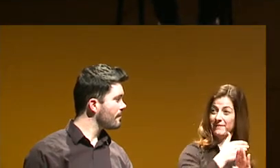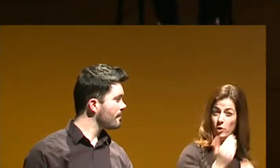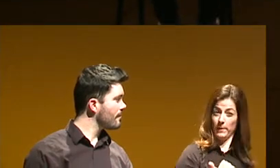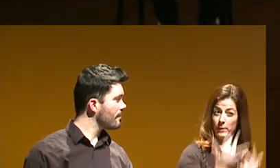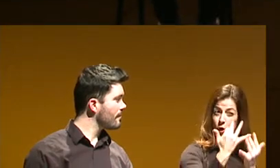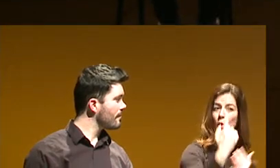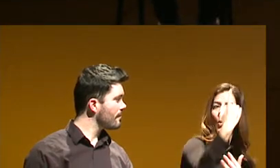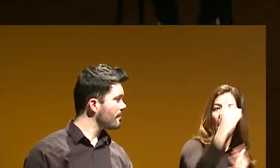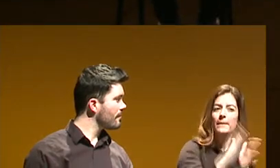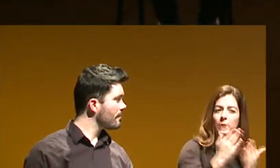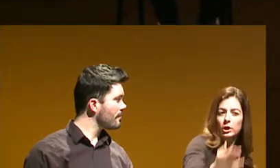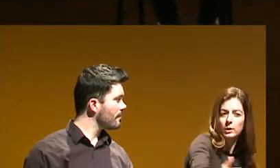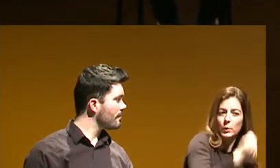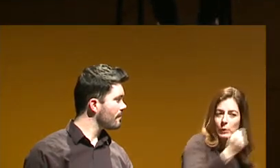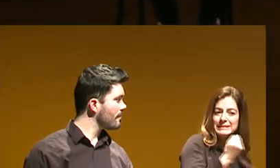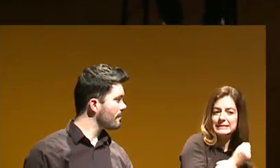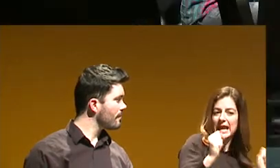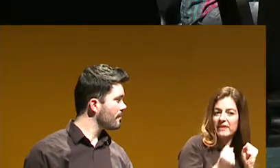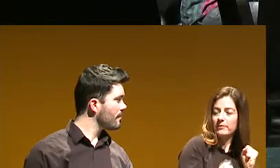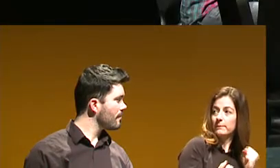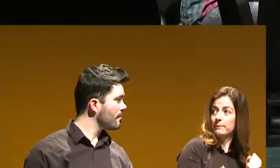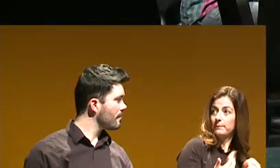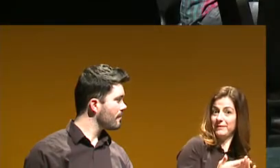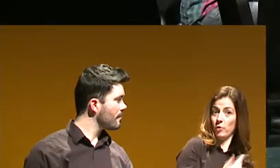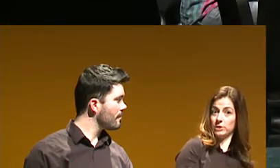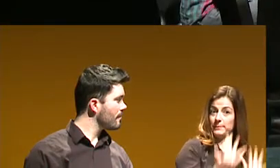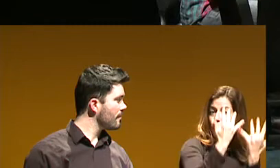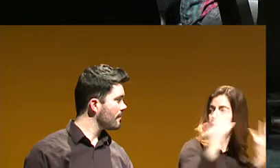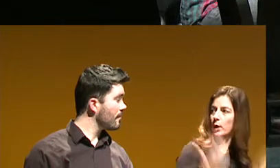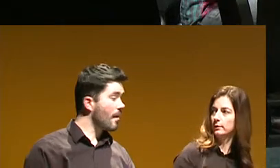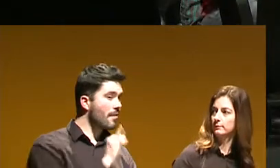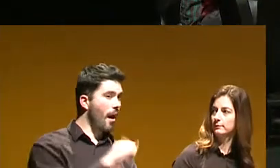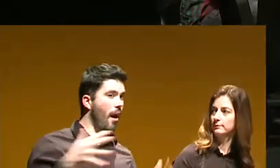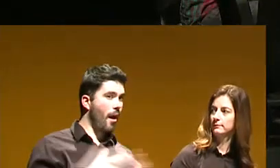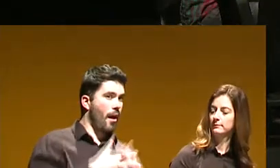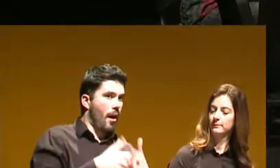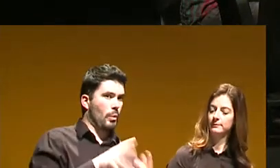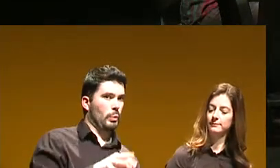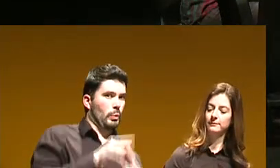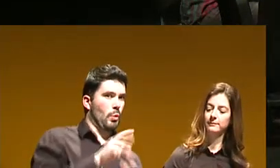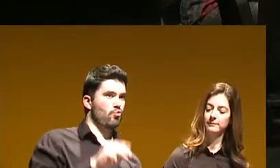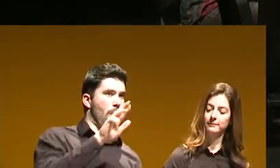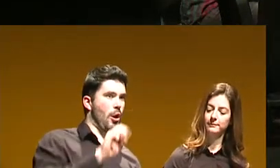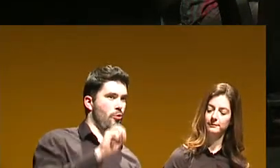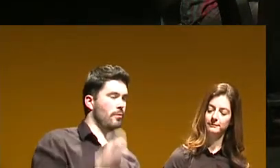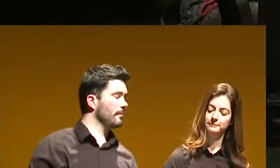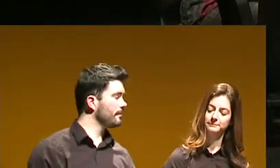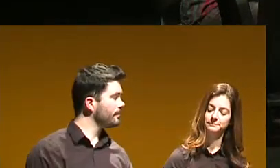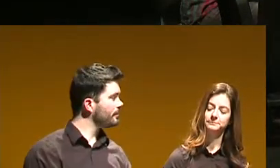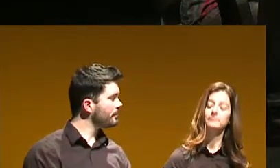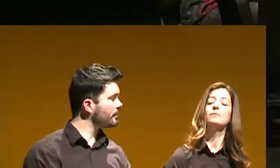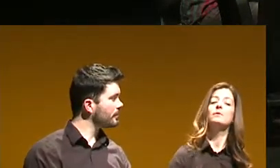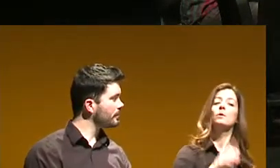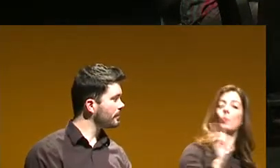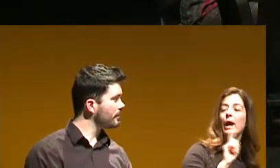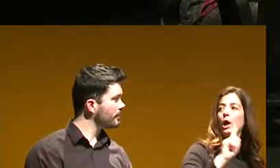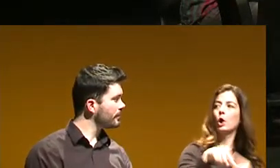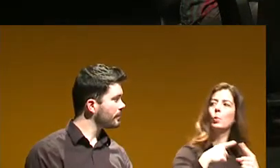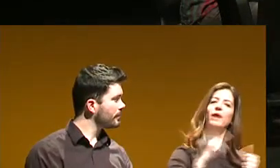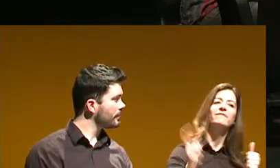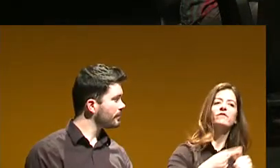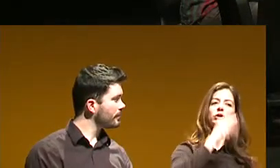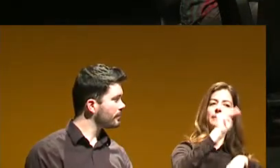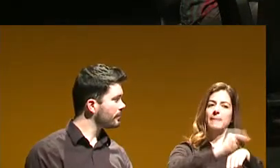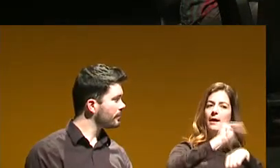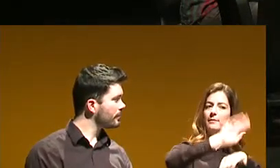before it was burned in the Civil War? A rare copy of the Quran. Where and when was the first documented mosque